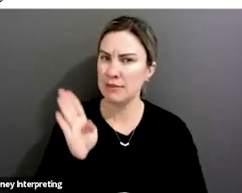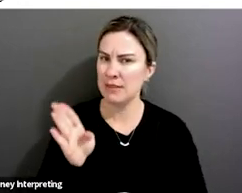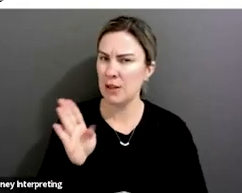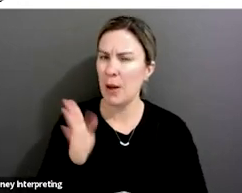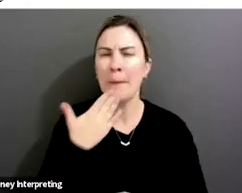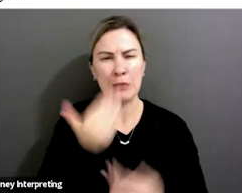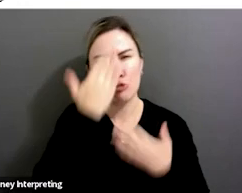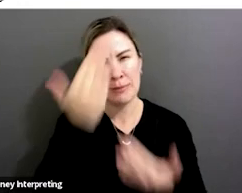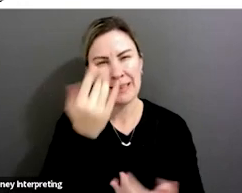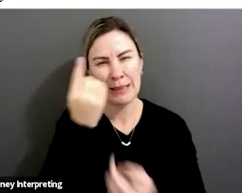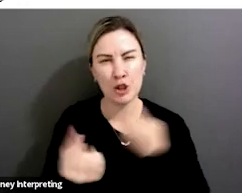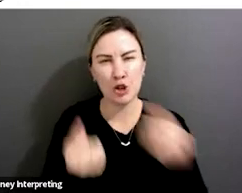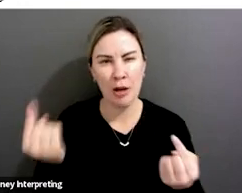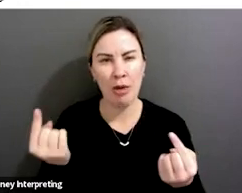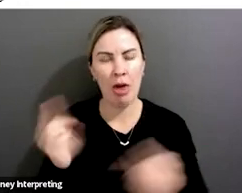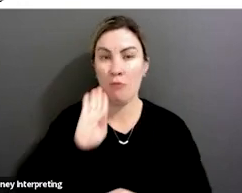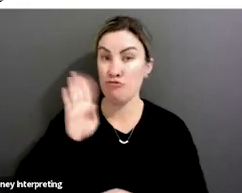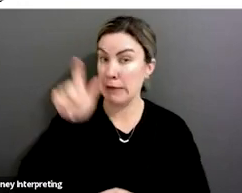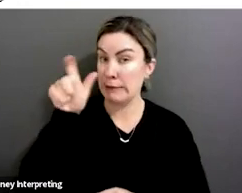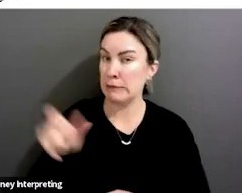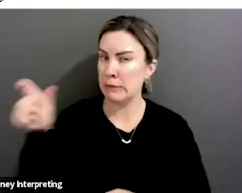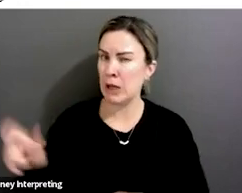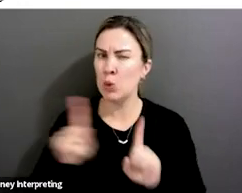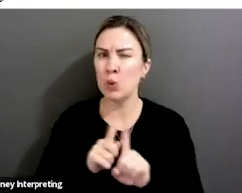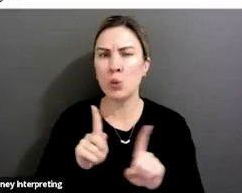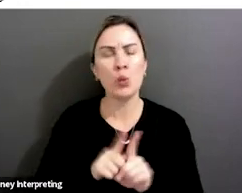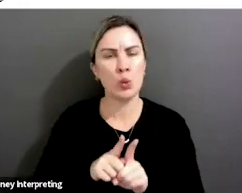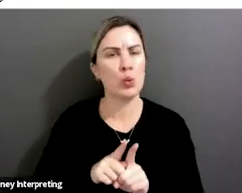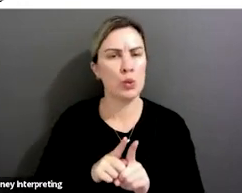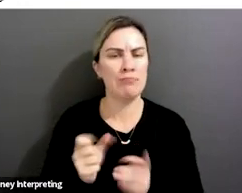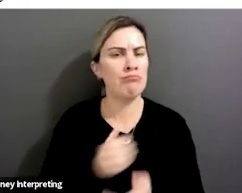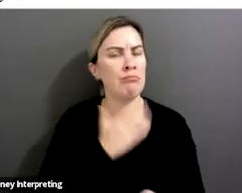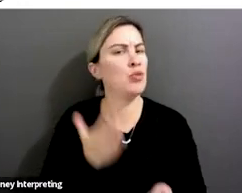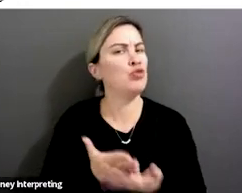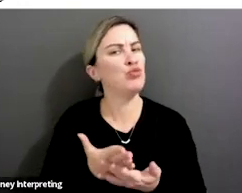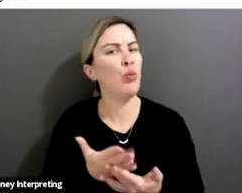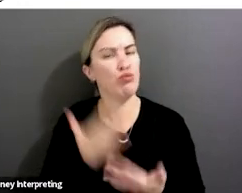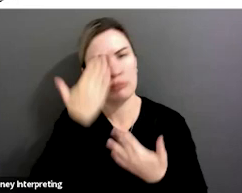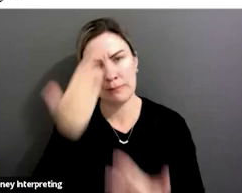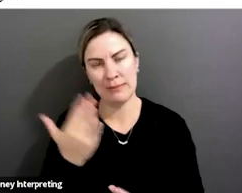each other and of our presenters if you post comments and reflections during the seminar today.